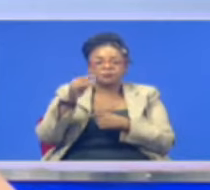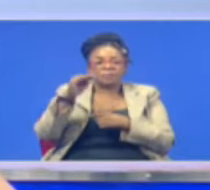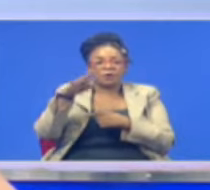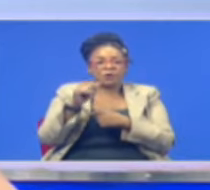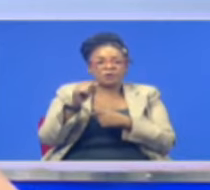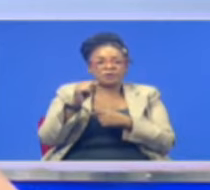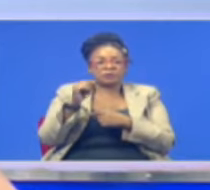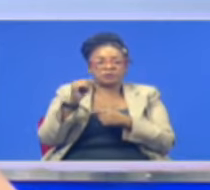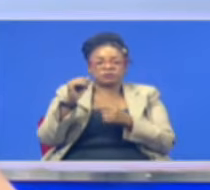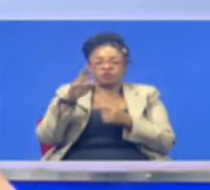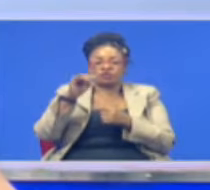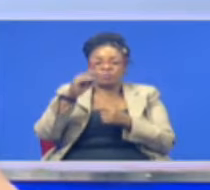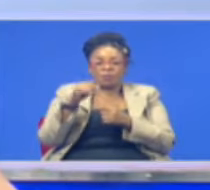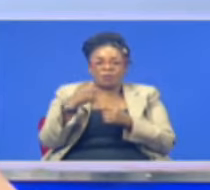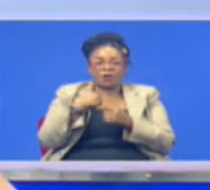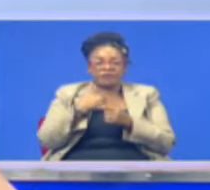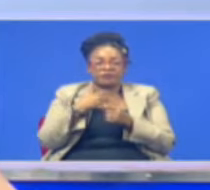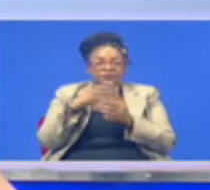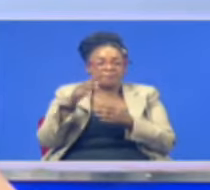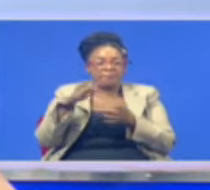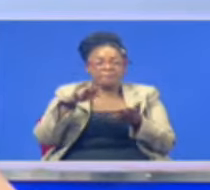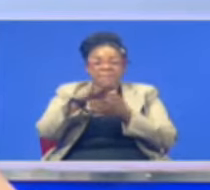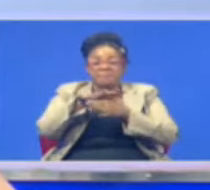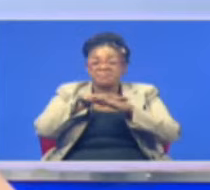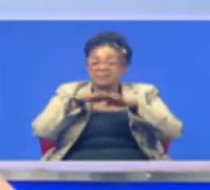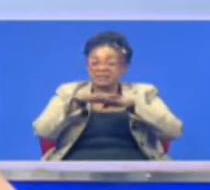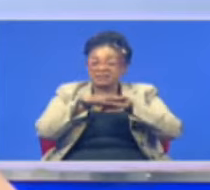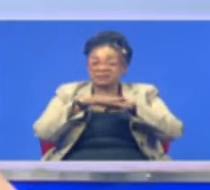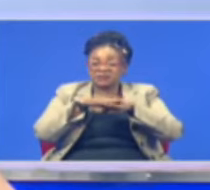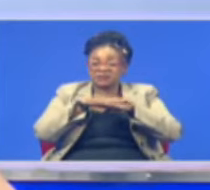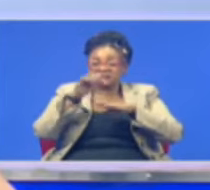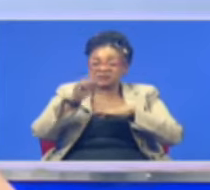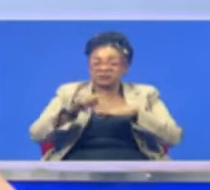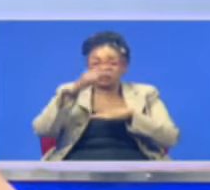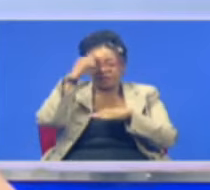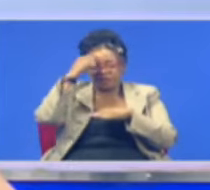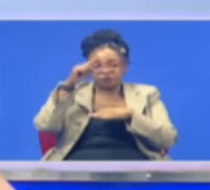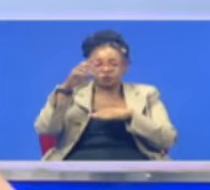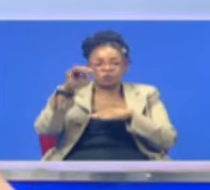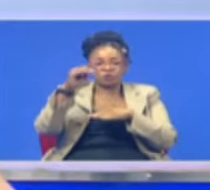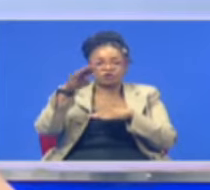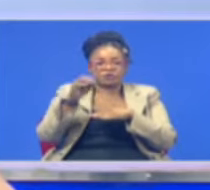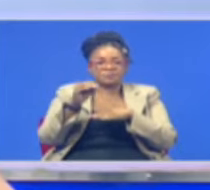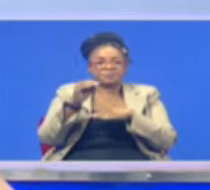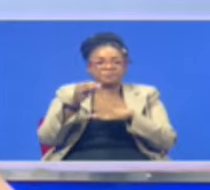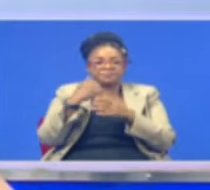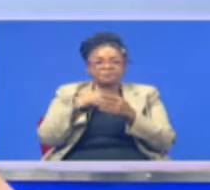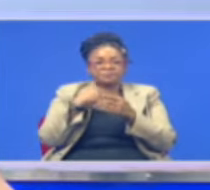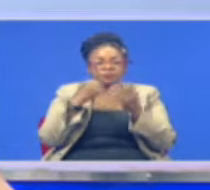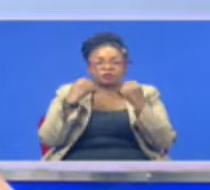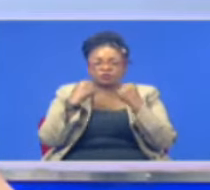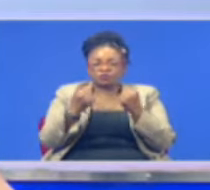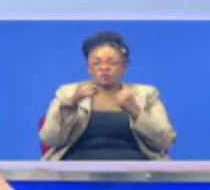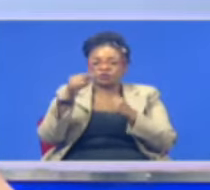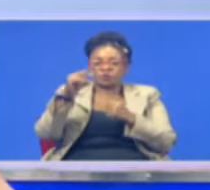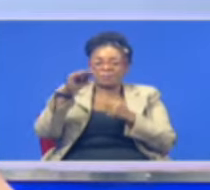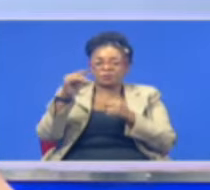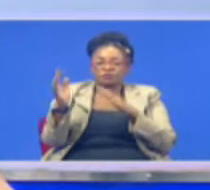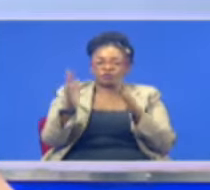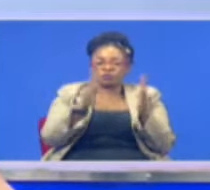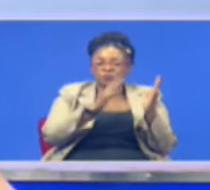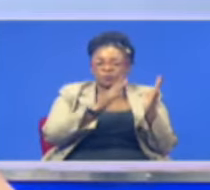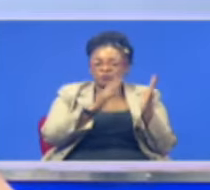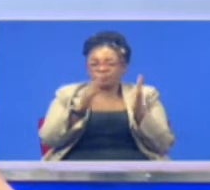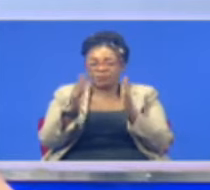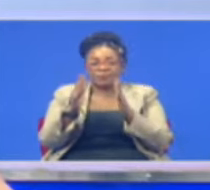Jobo, located near Madagascar in the South Indian Ocean, is currently equivalent to a strong tropical storm with winds just shy